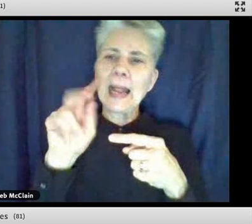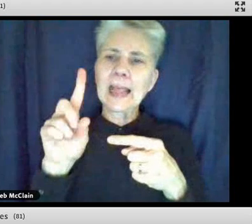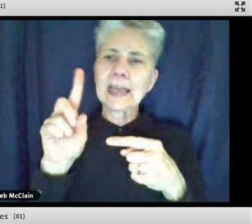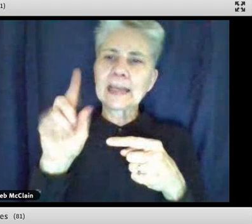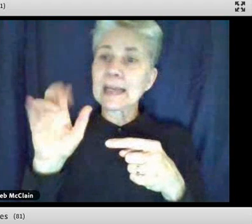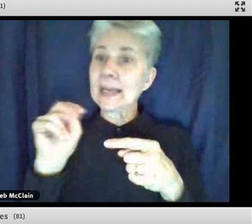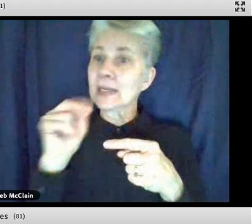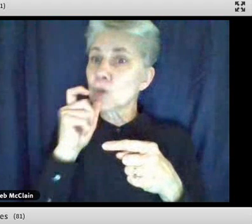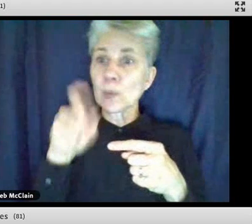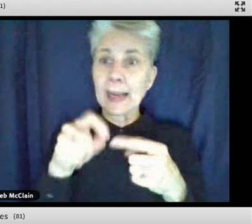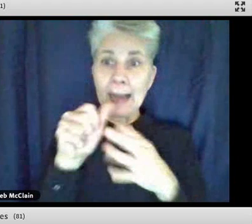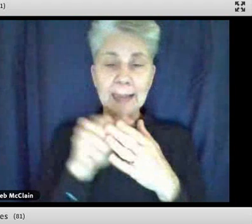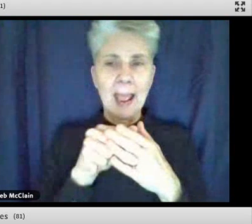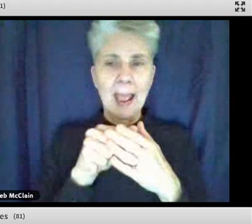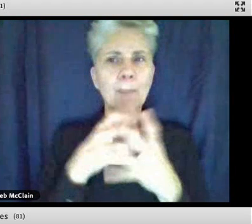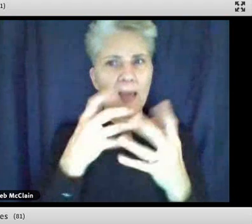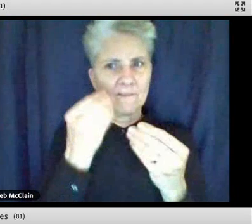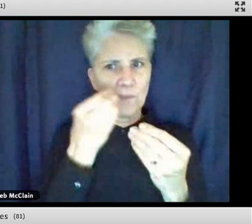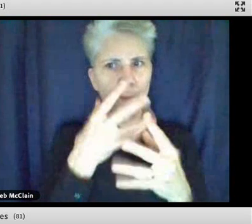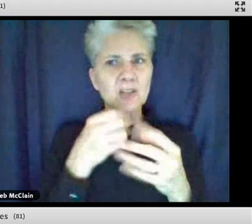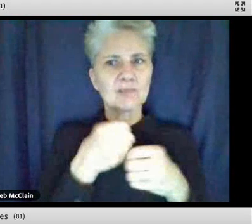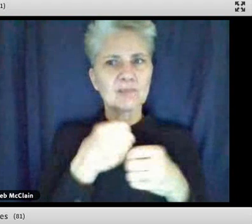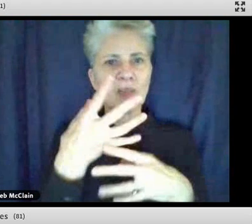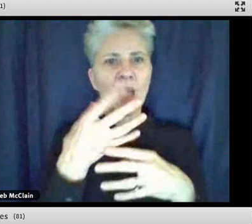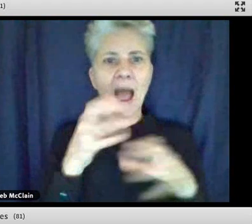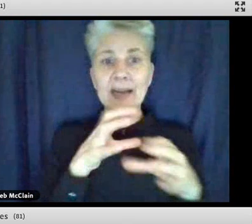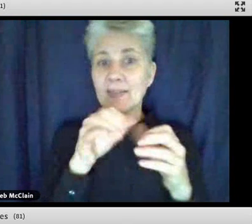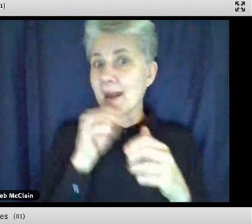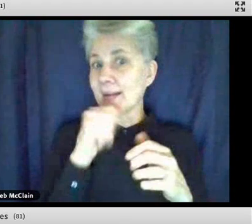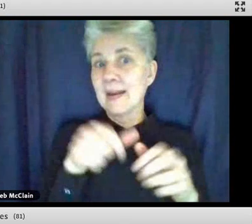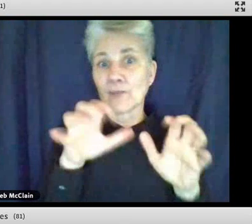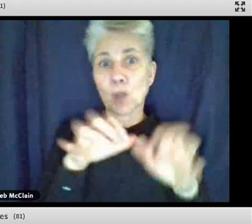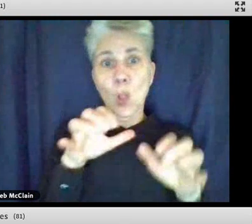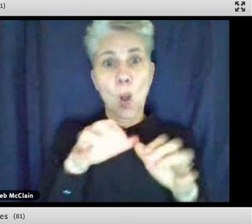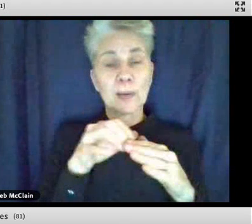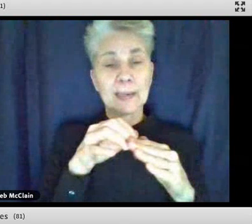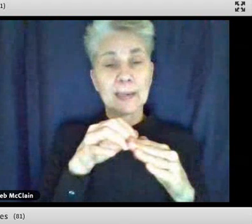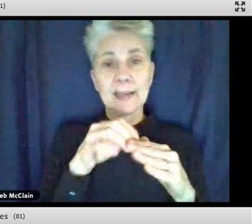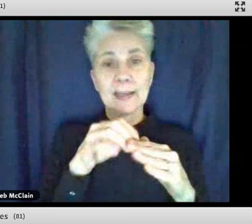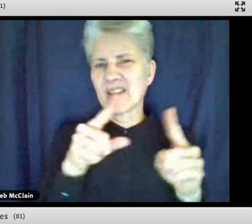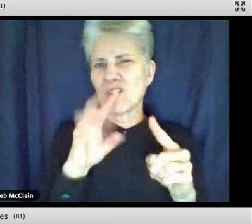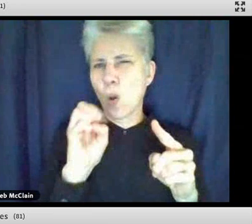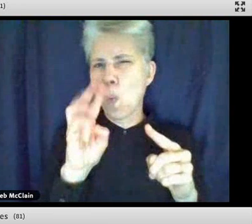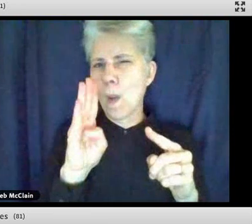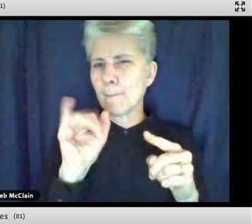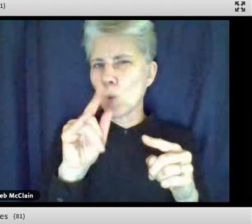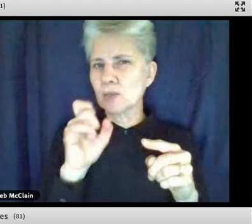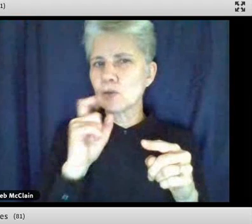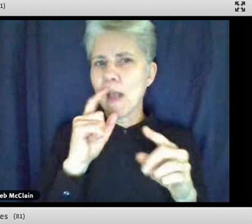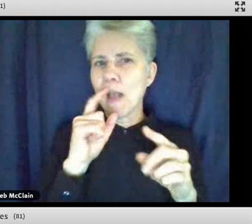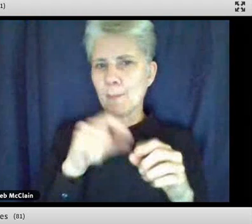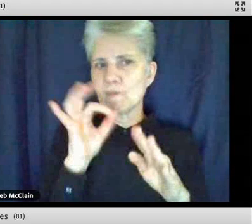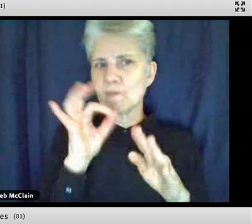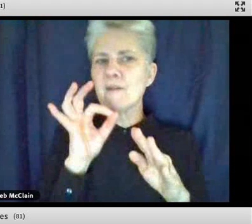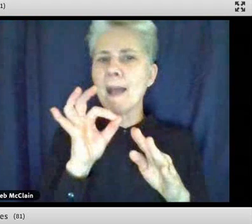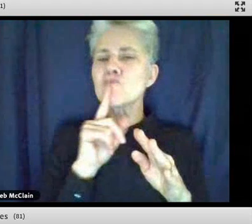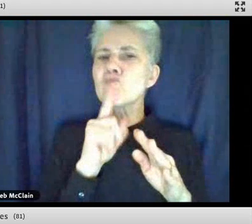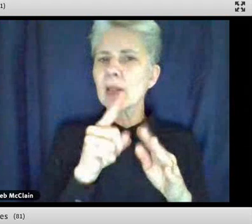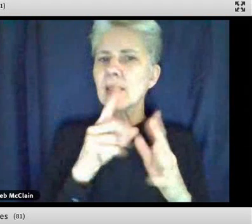you can get a ton of information. I did this without being logged in on a different web browser, and I was able to find really a lot